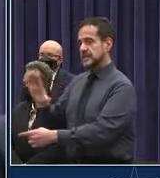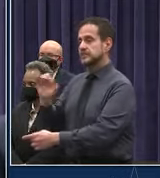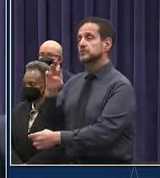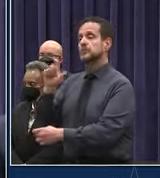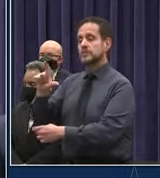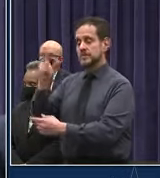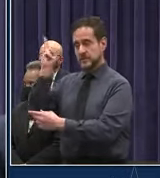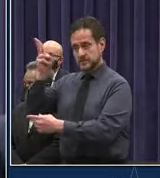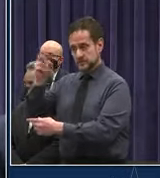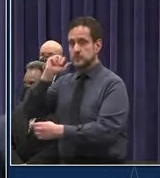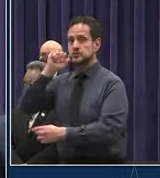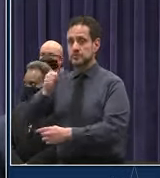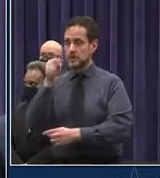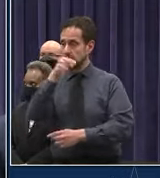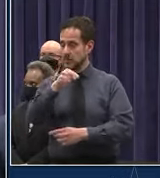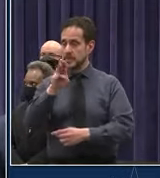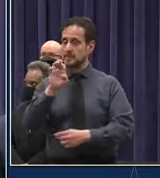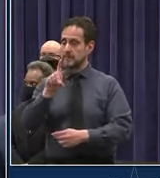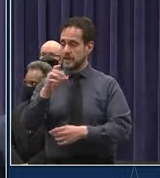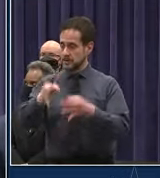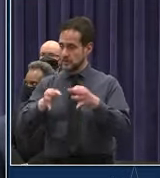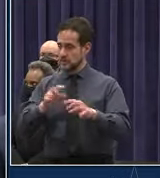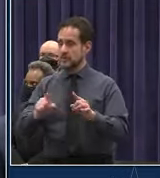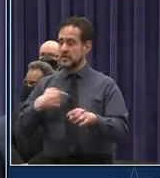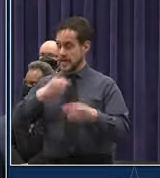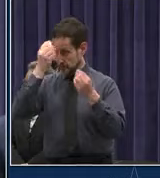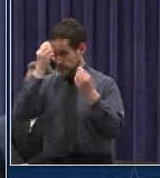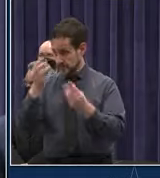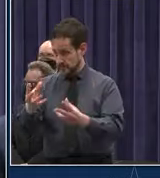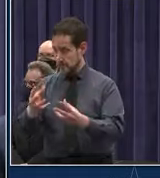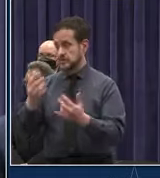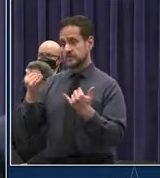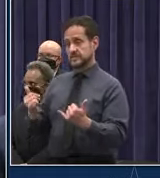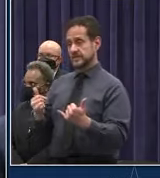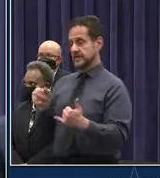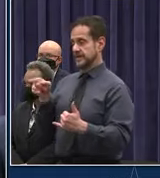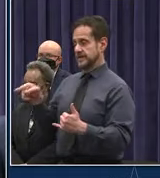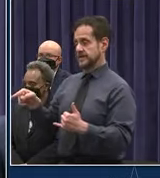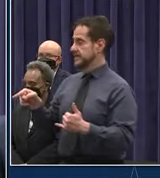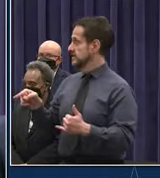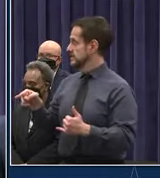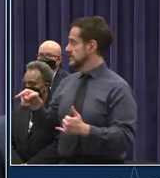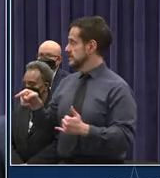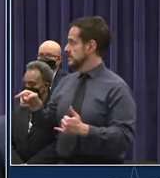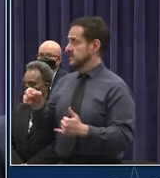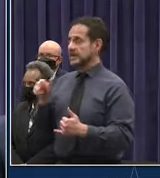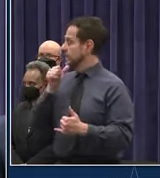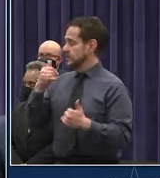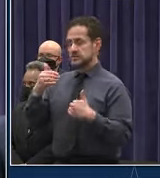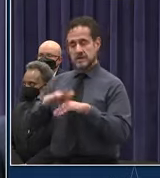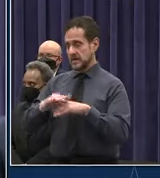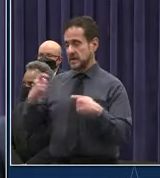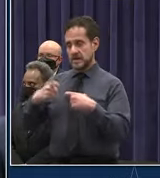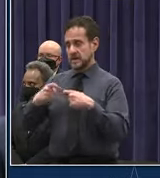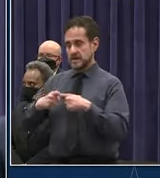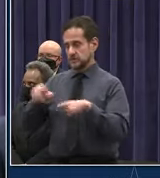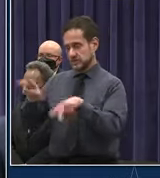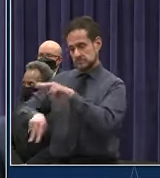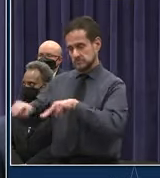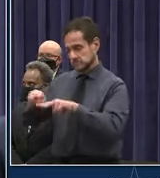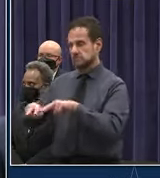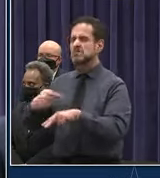this time and just simply answer the question of why we are continuing to be at this place where we're having conversations about